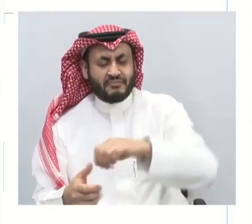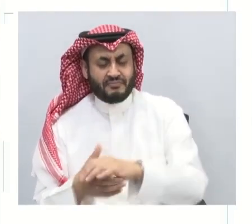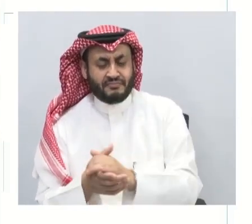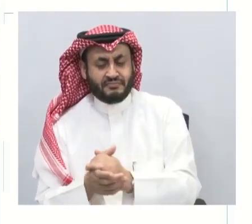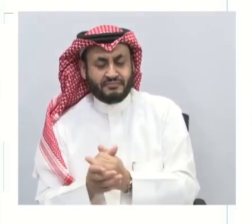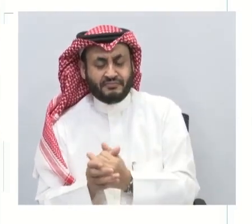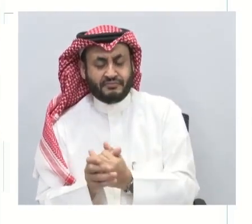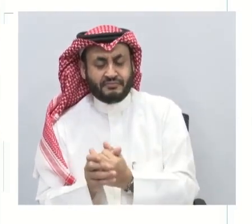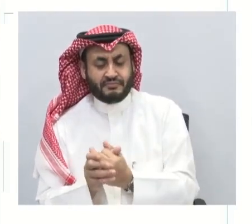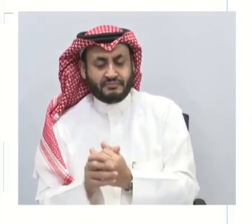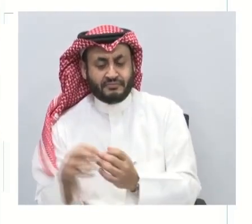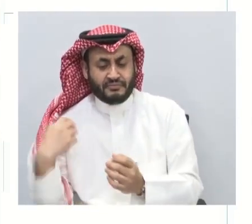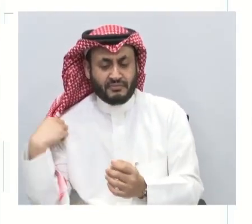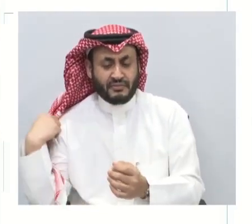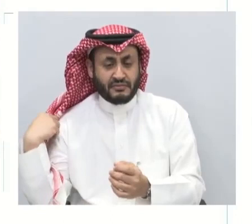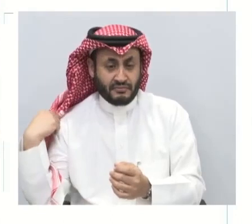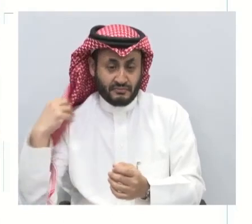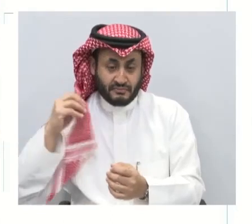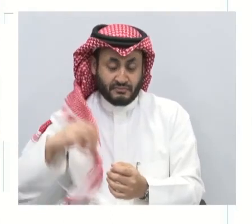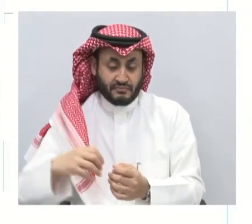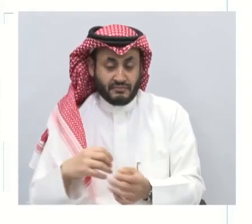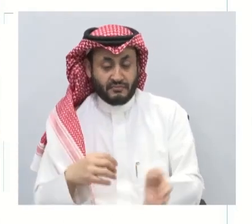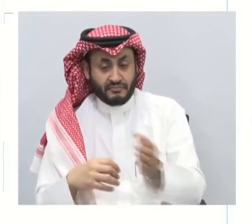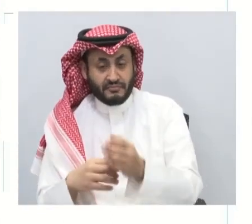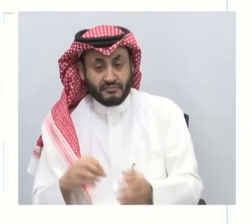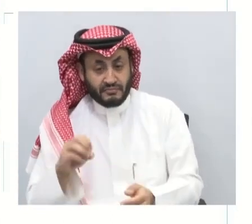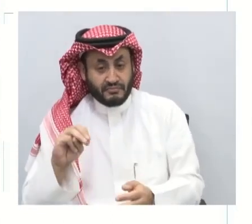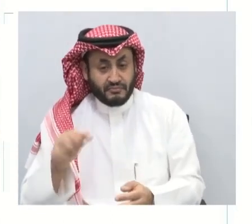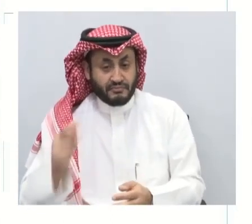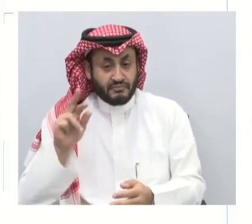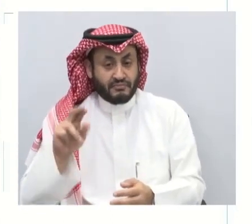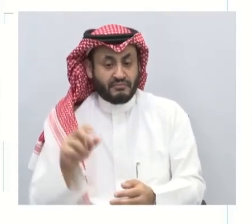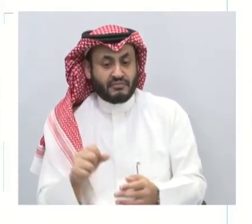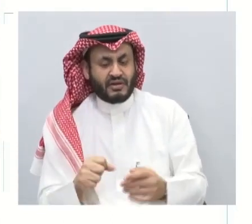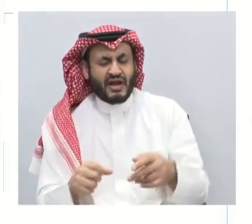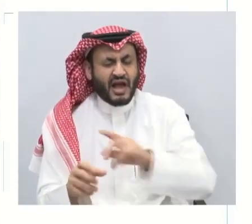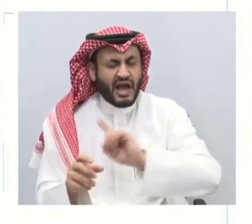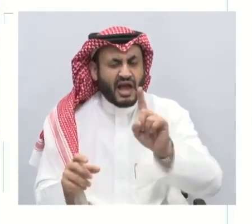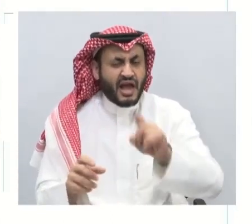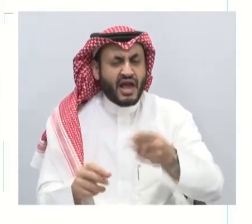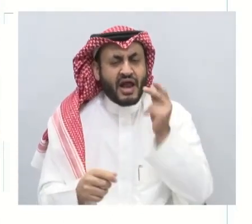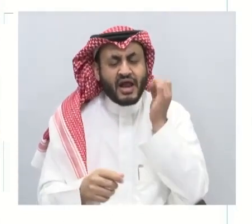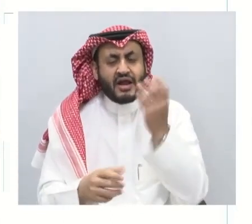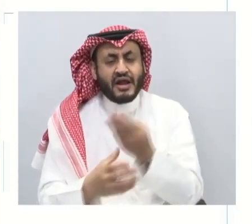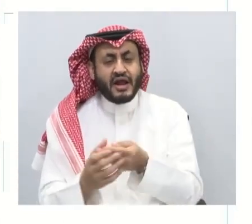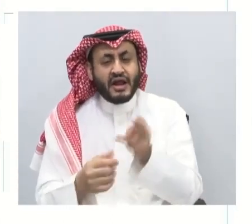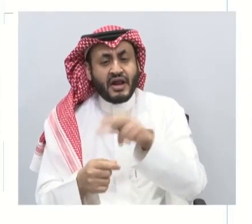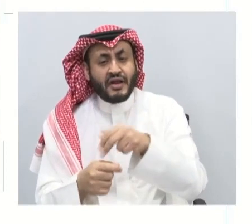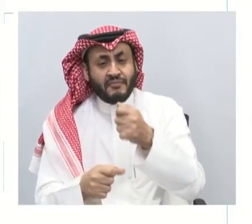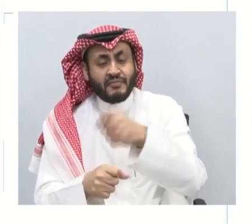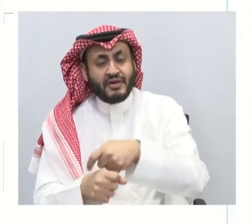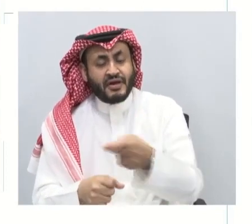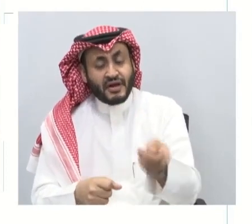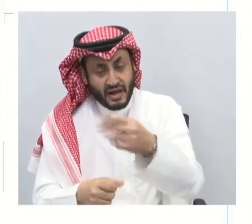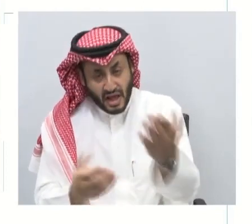any cooking facilities in the dorm. Omar's uncle's family lives near the college. They invited Omar to live with them